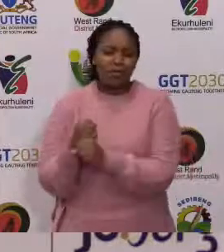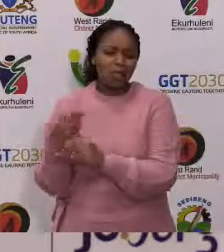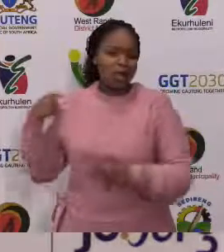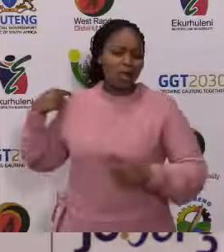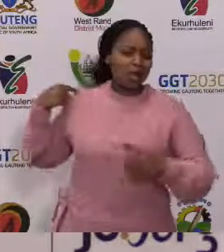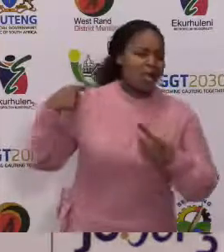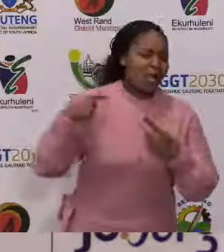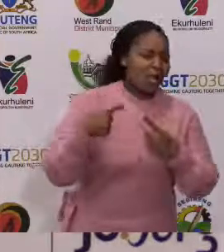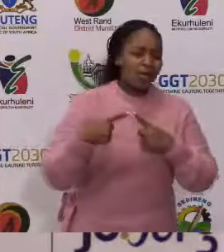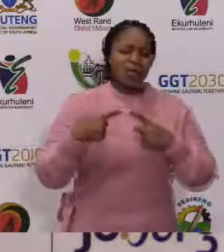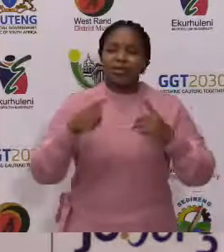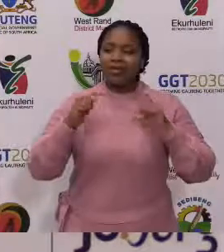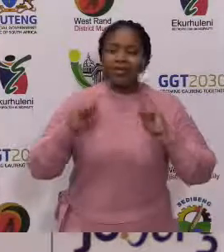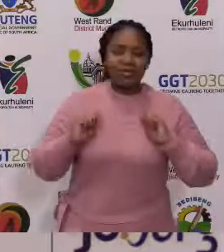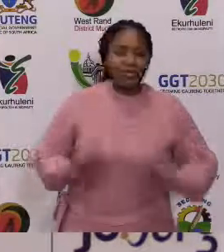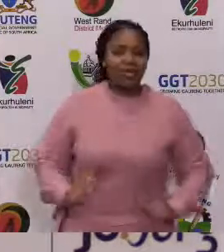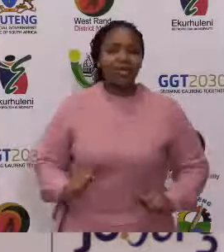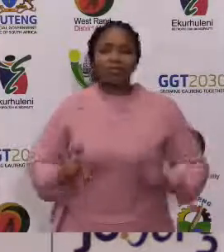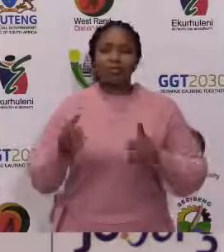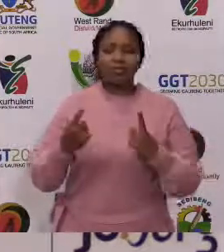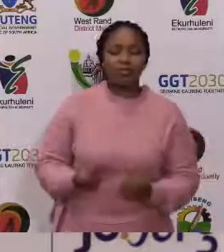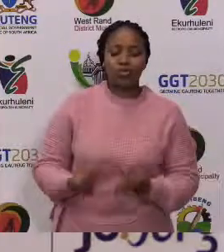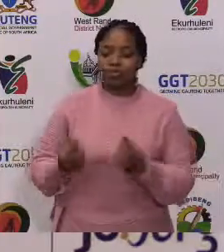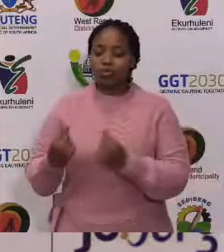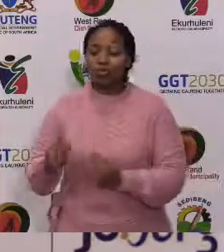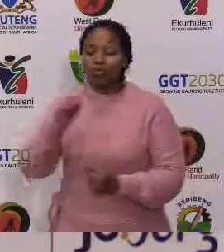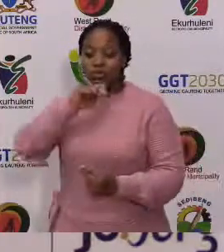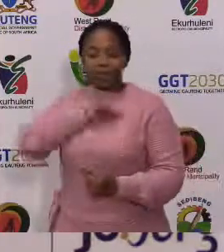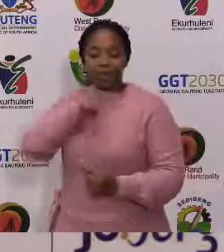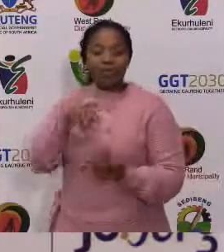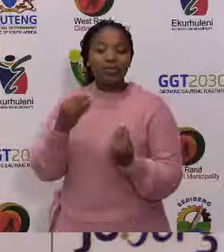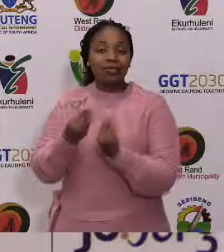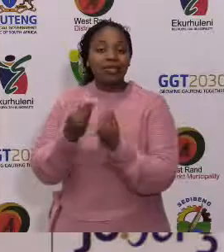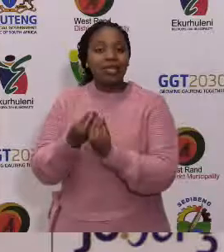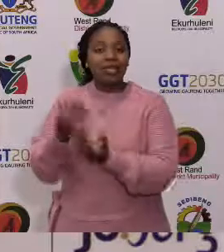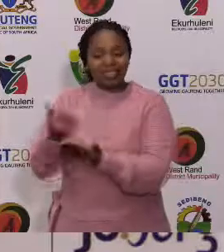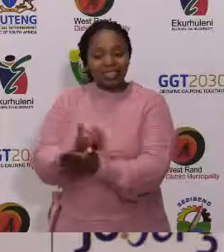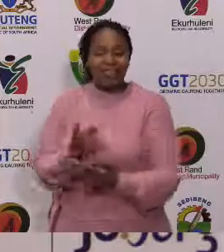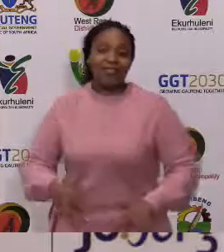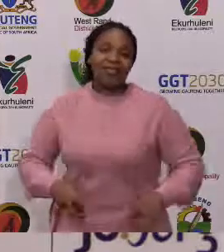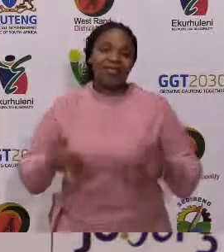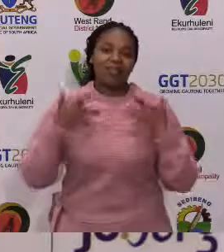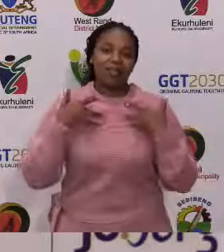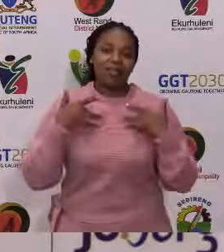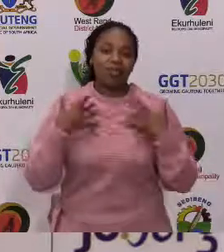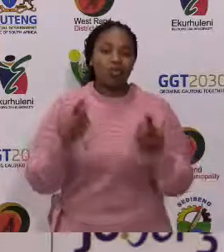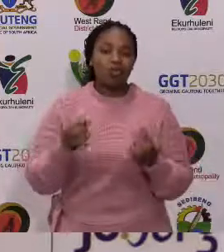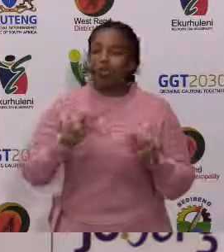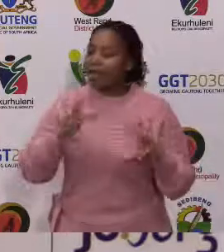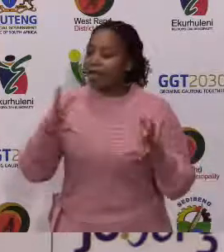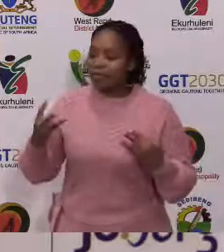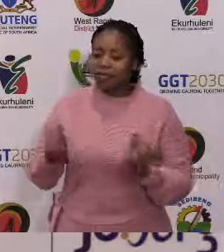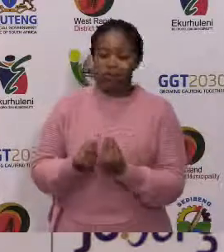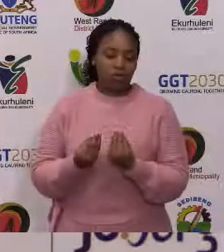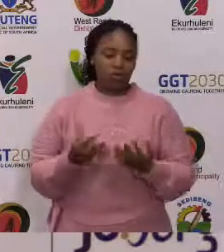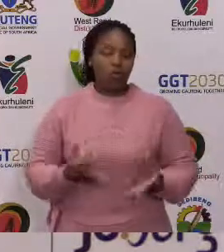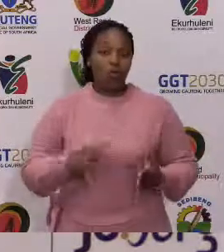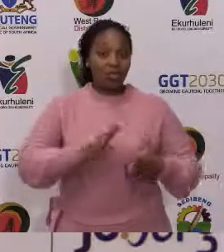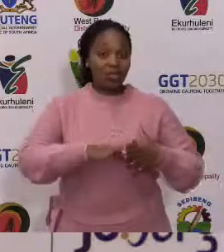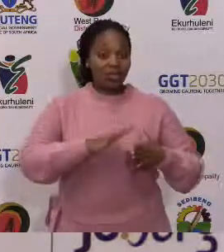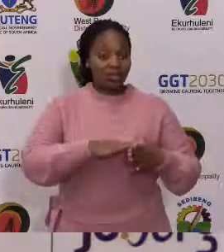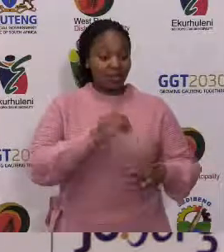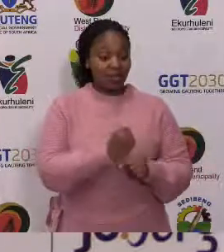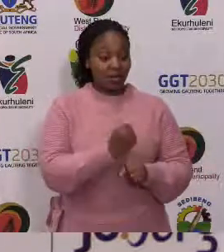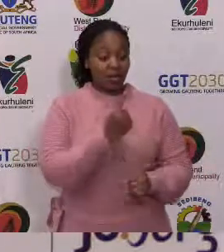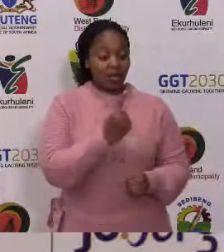of doing all these things. It saves life to do all these things. The reason in Gauteng we have